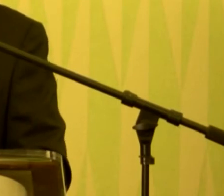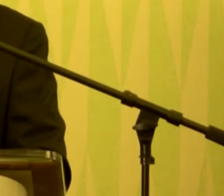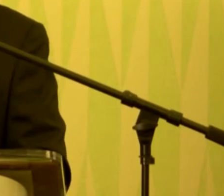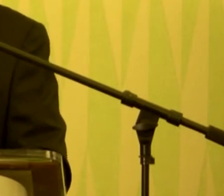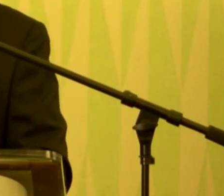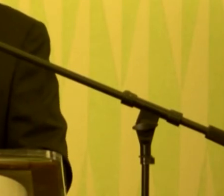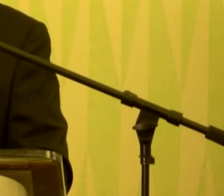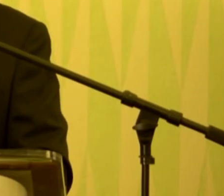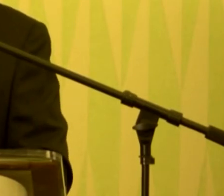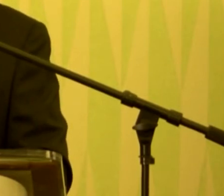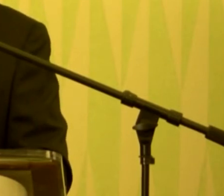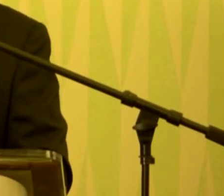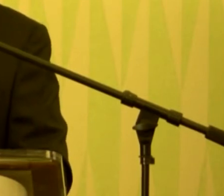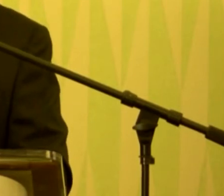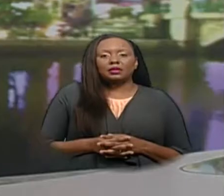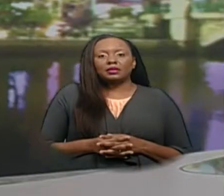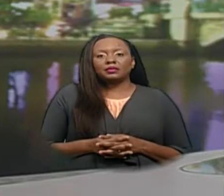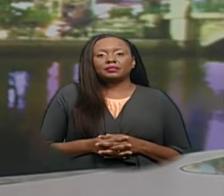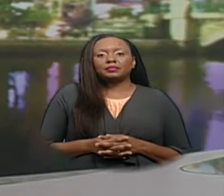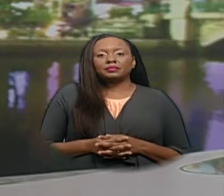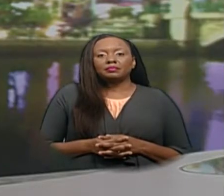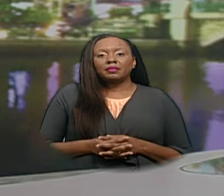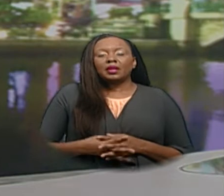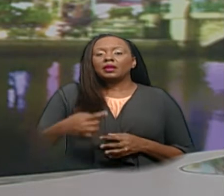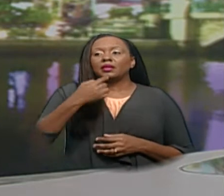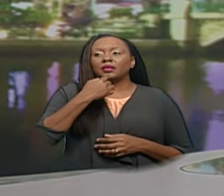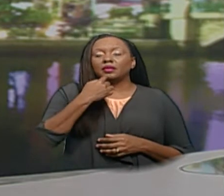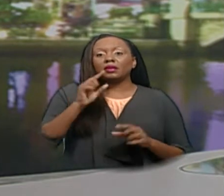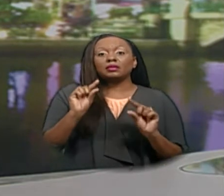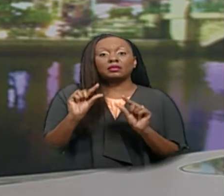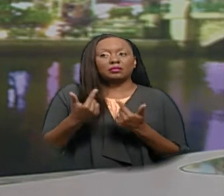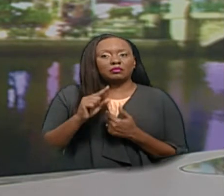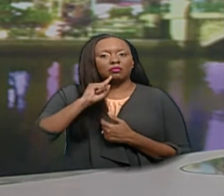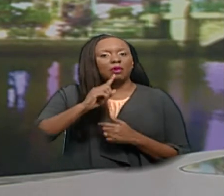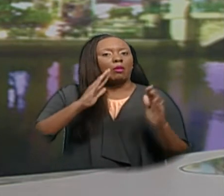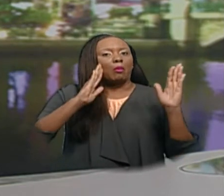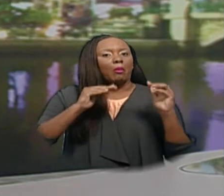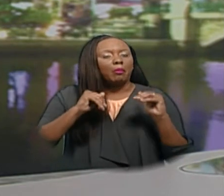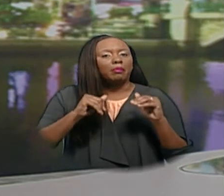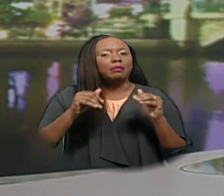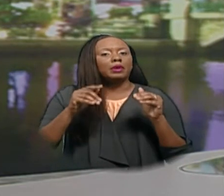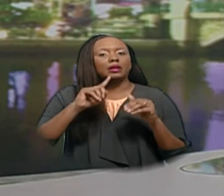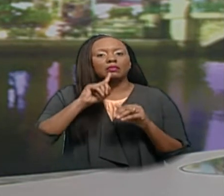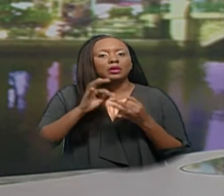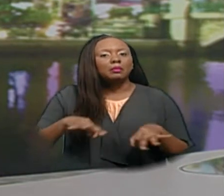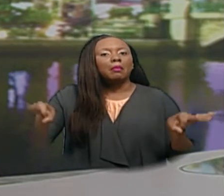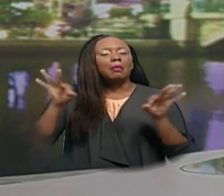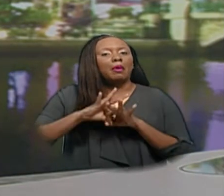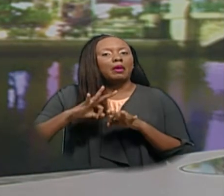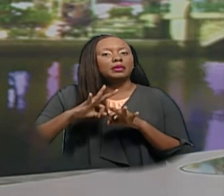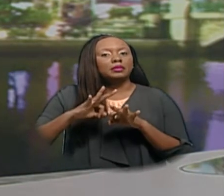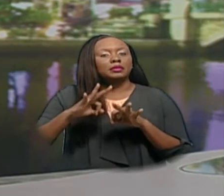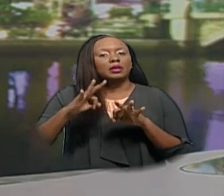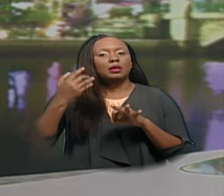be handled without any delay. Mr. Clark adds the chamber remains hopeful the necessary recovery can